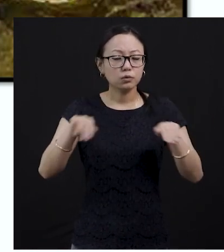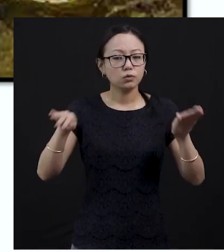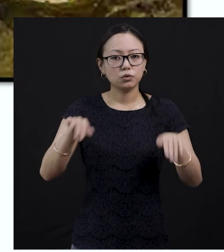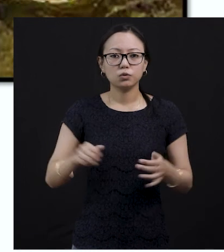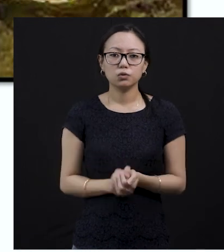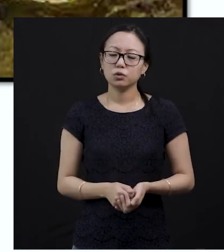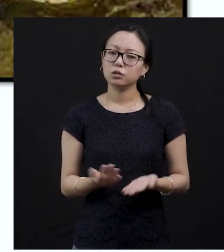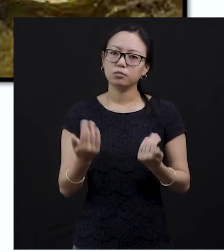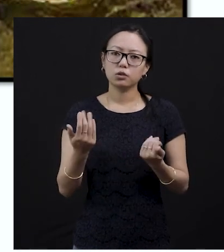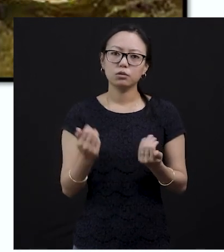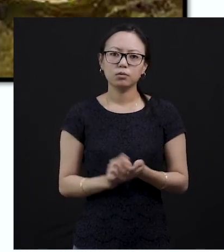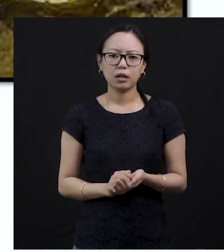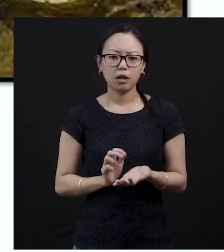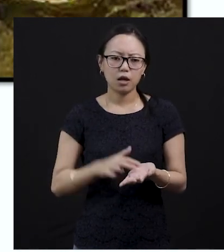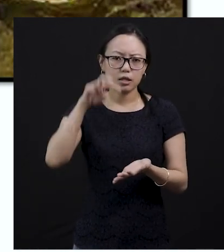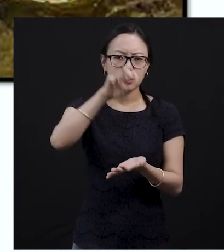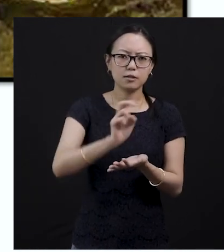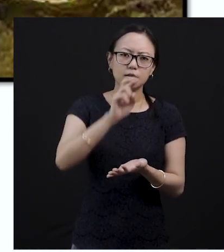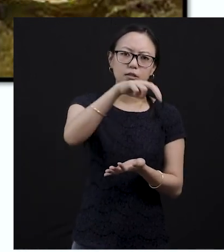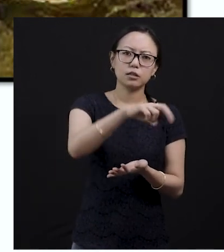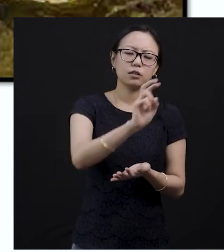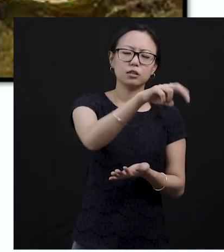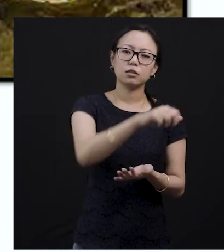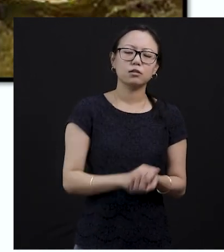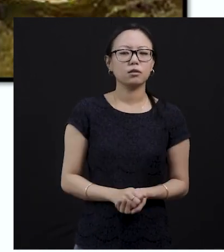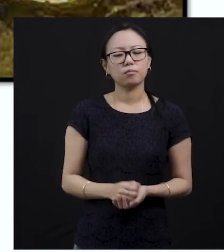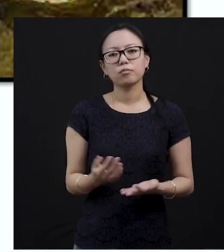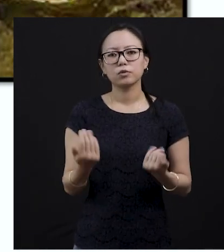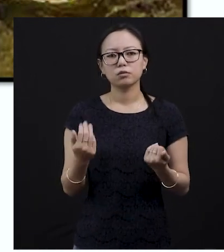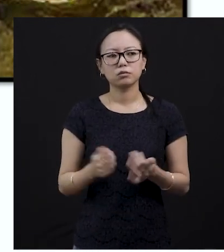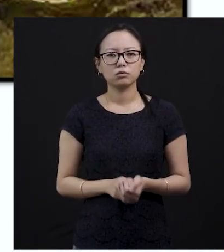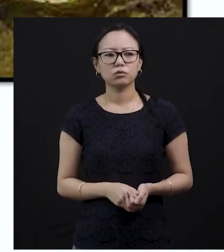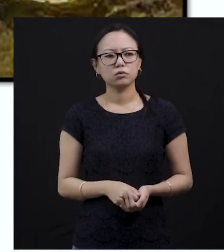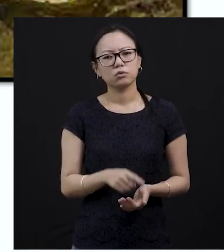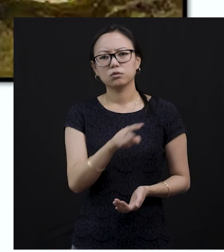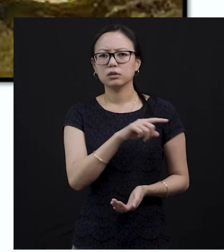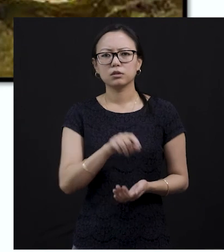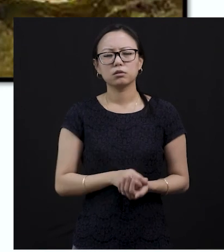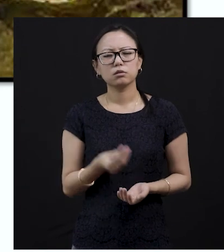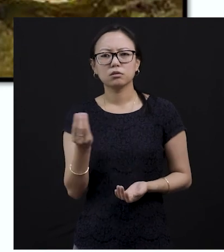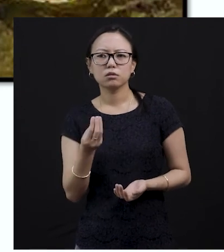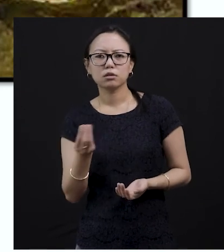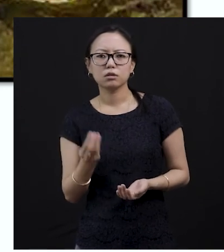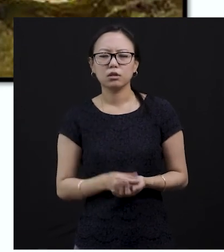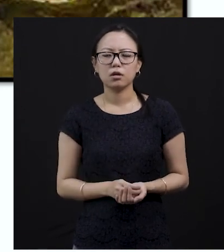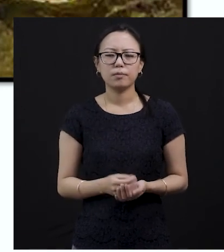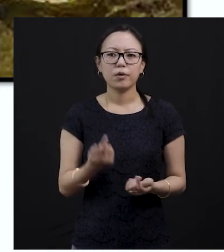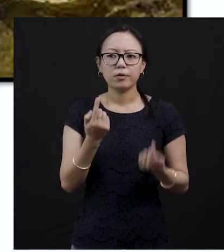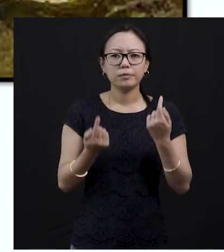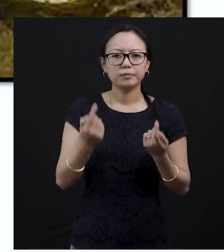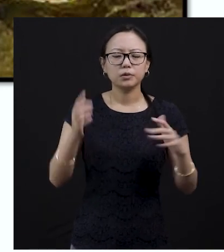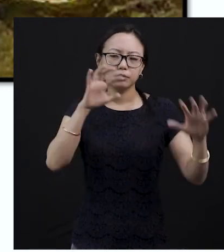jump, right? And so, students, these are some of the plants and animals that is found